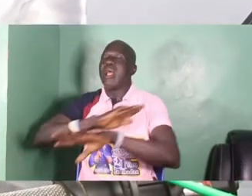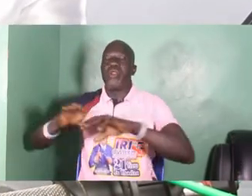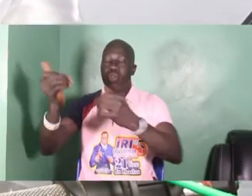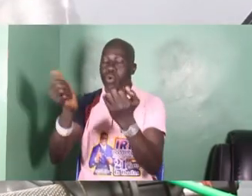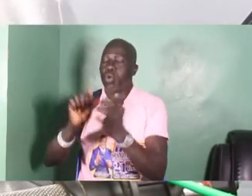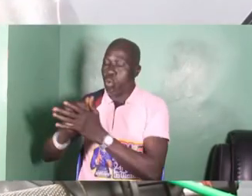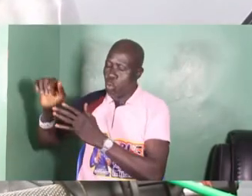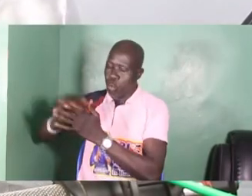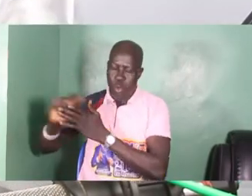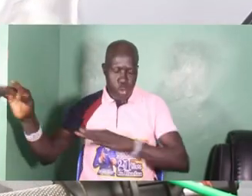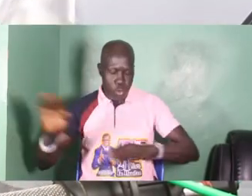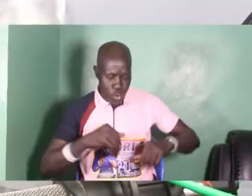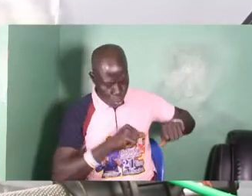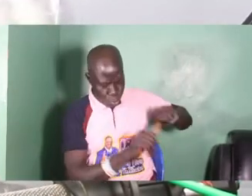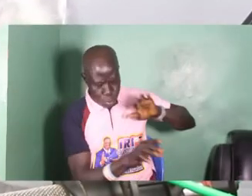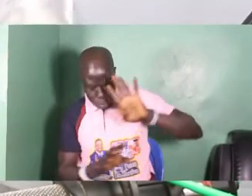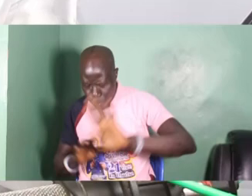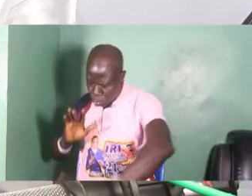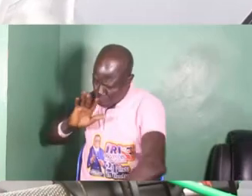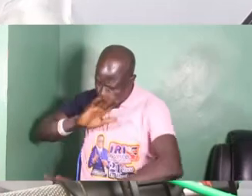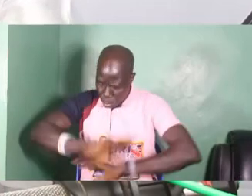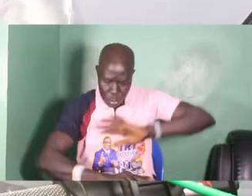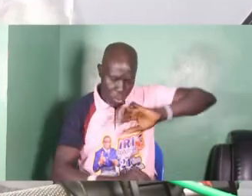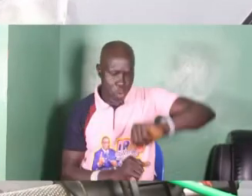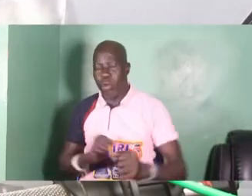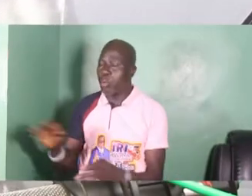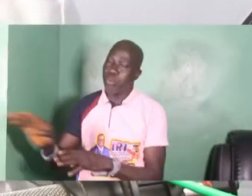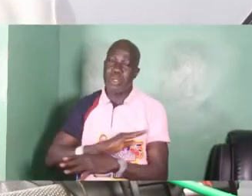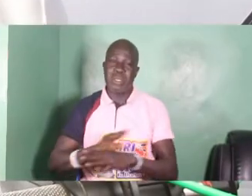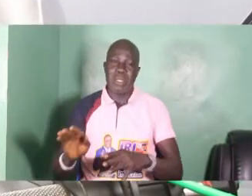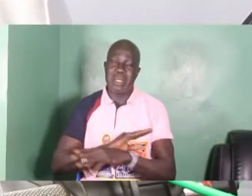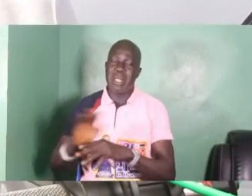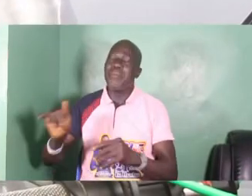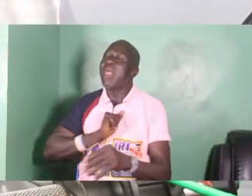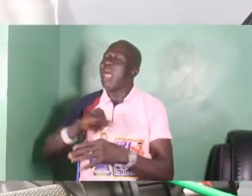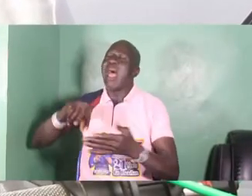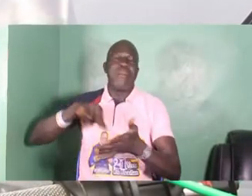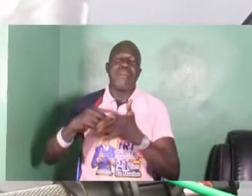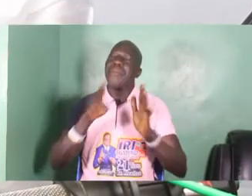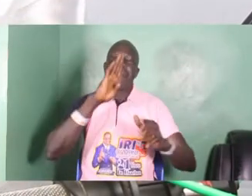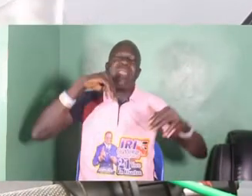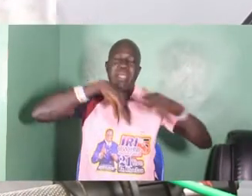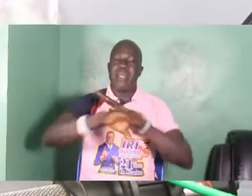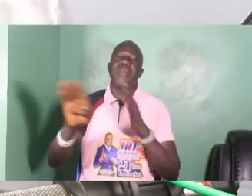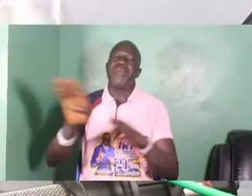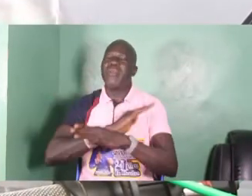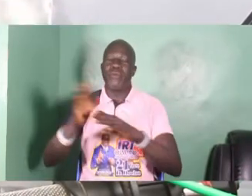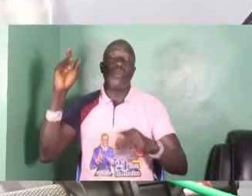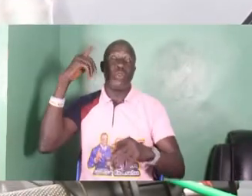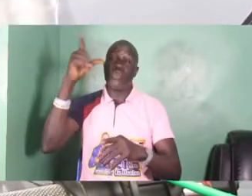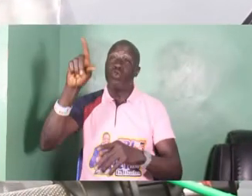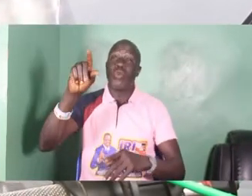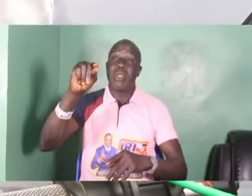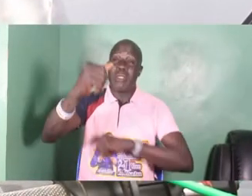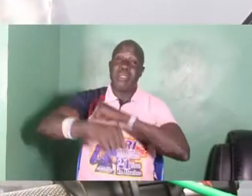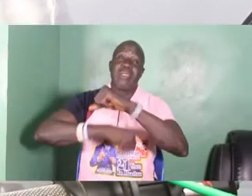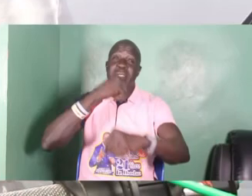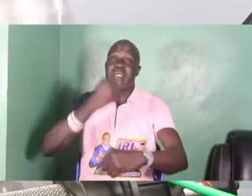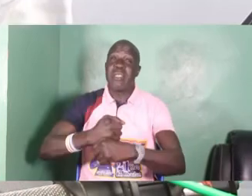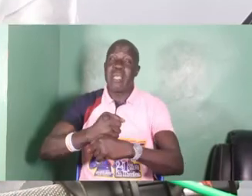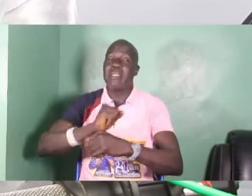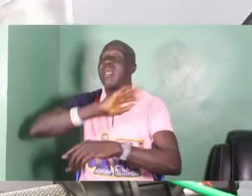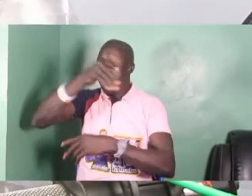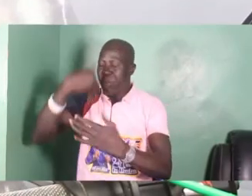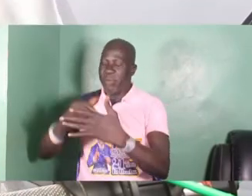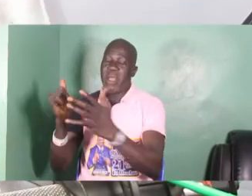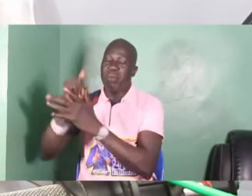lè máa nípa business báyìí. I cannot be running after ìṣòwò. I've been in business for 20 years. Mo ti wà nínú ìṣòwò ńlá fún ọgbọ̀n ọdún. Bẹ́ẹ̀ kí n